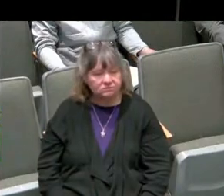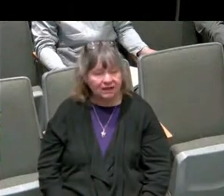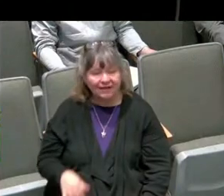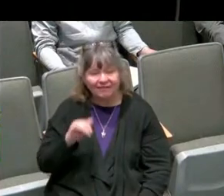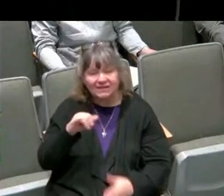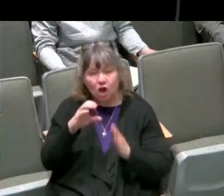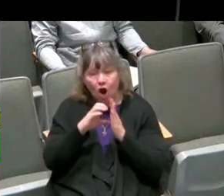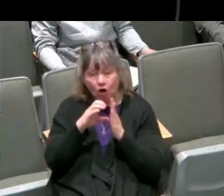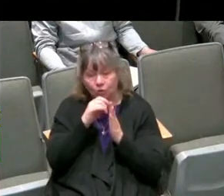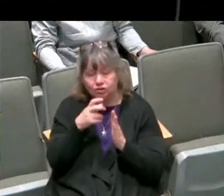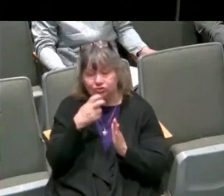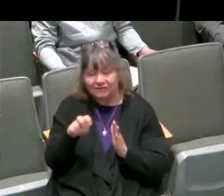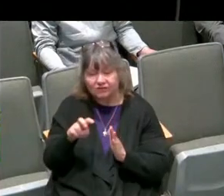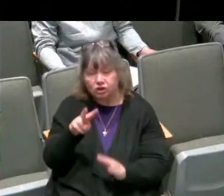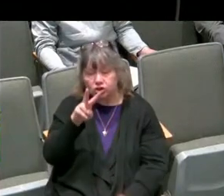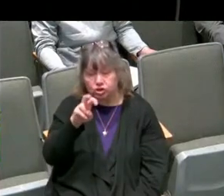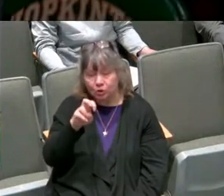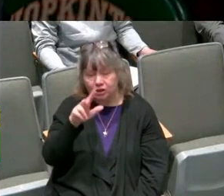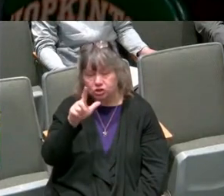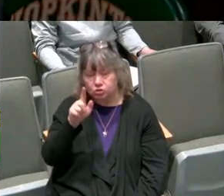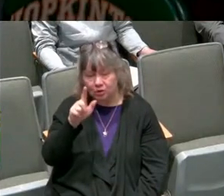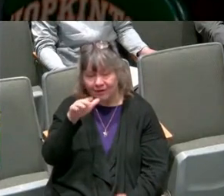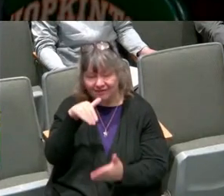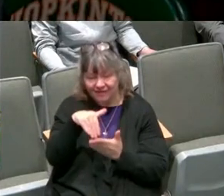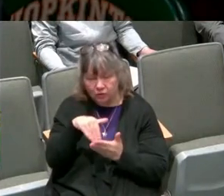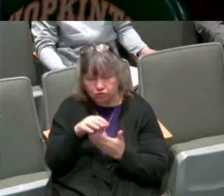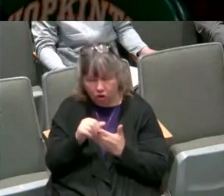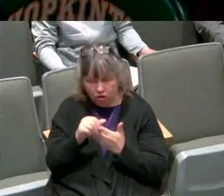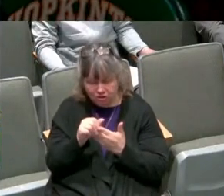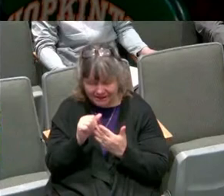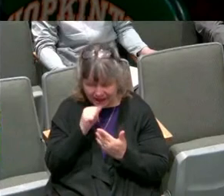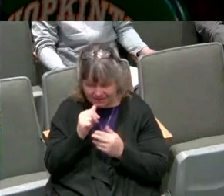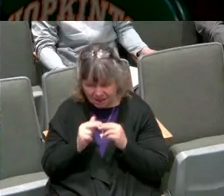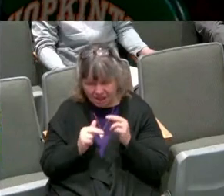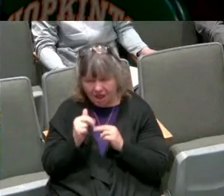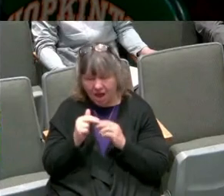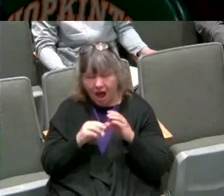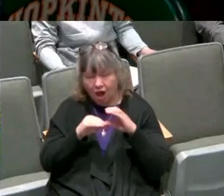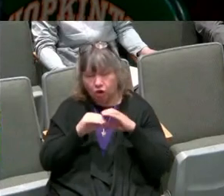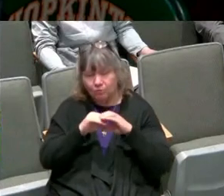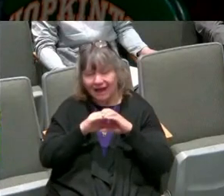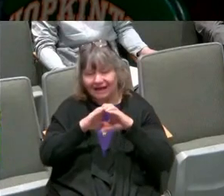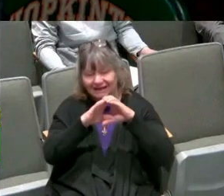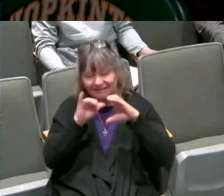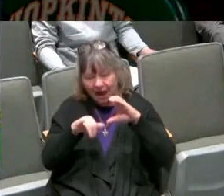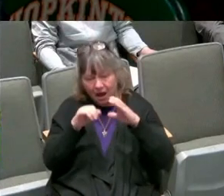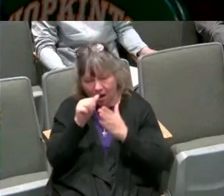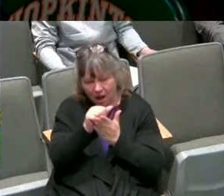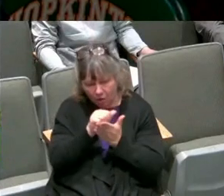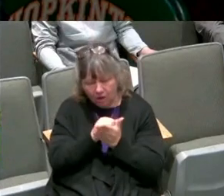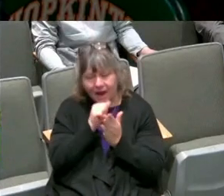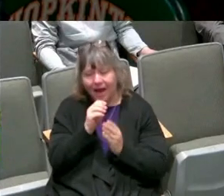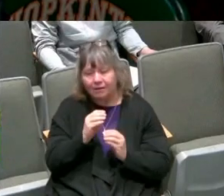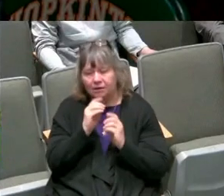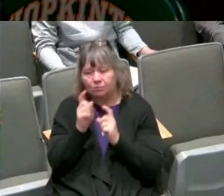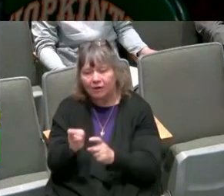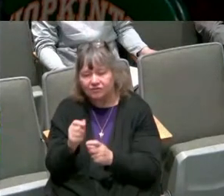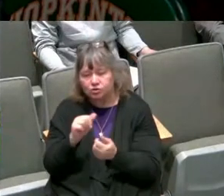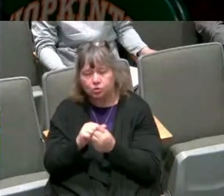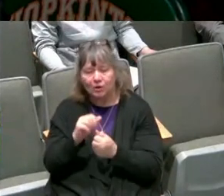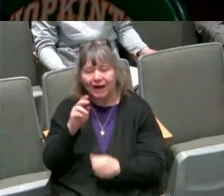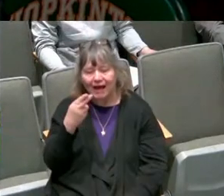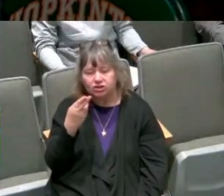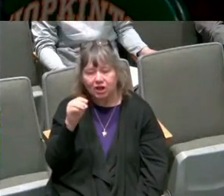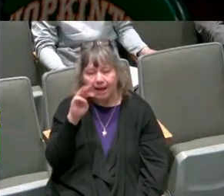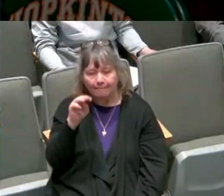this article would transfer 221 thousand dollars that has accumulated in the that revolving account and provided to hcam to support Community